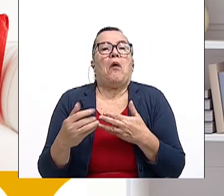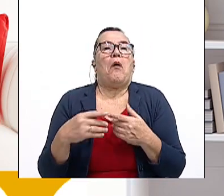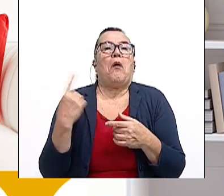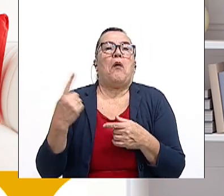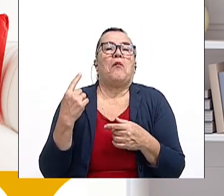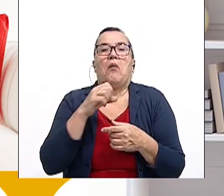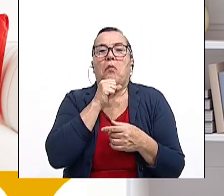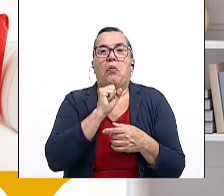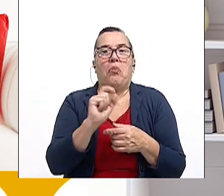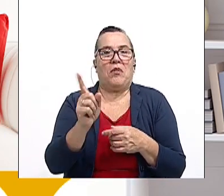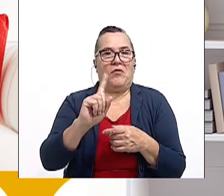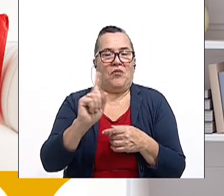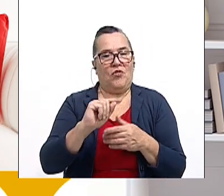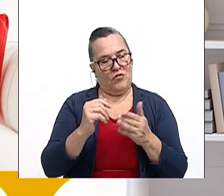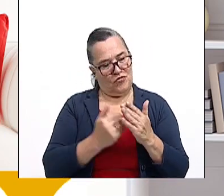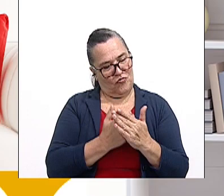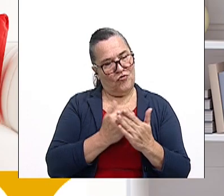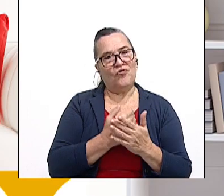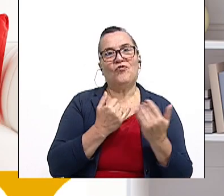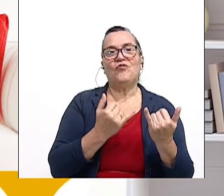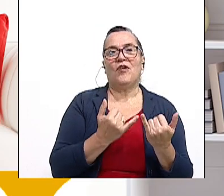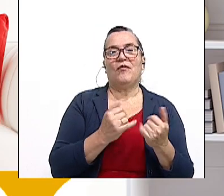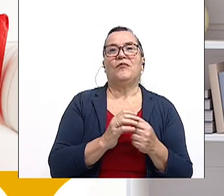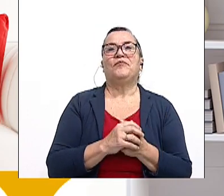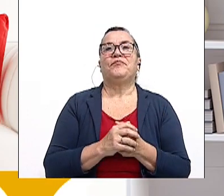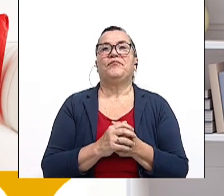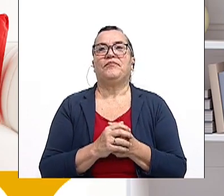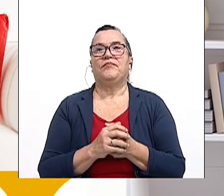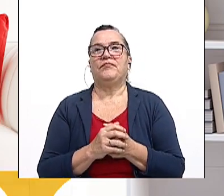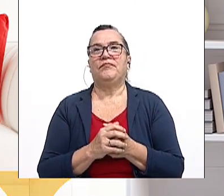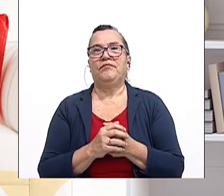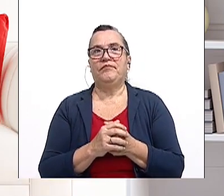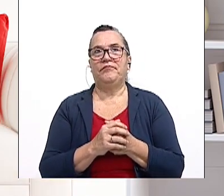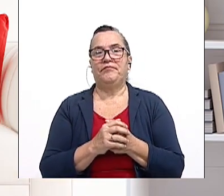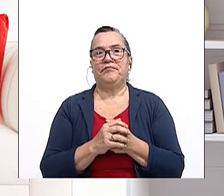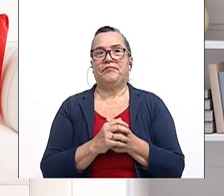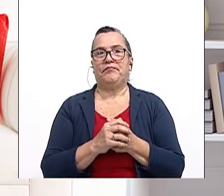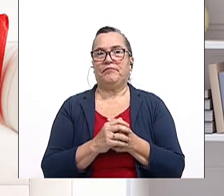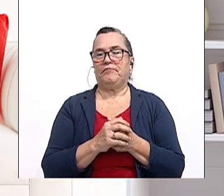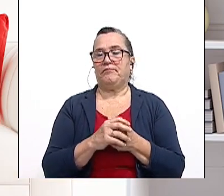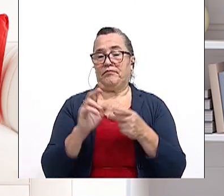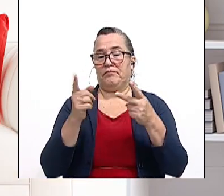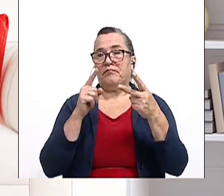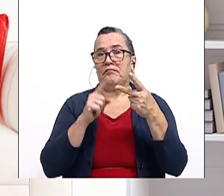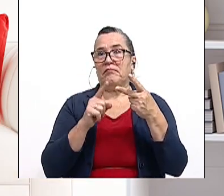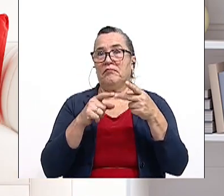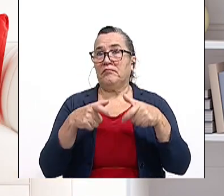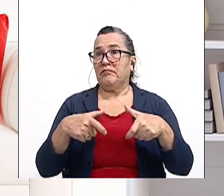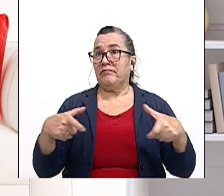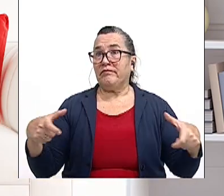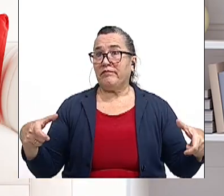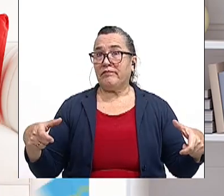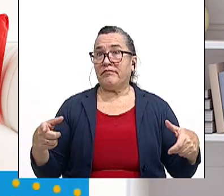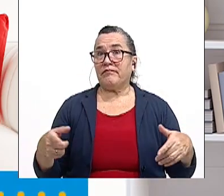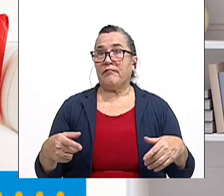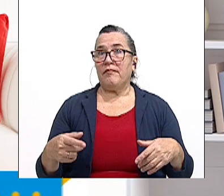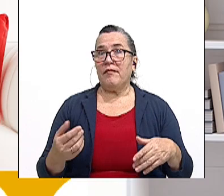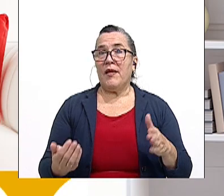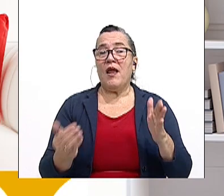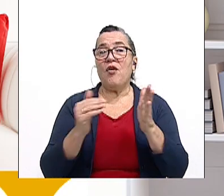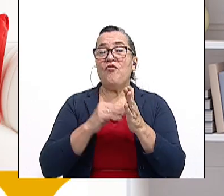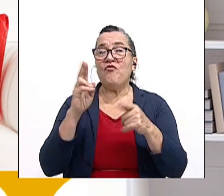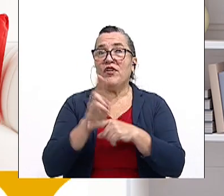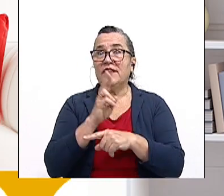old, right? Most of the time. Okay, so now we are going to see the second. That is